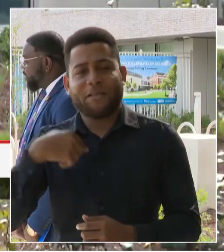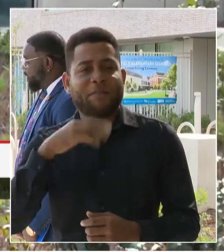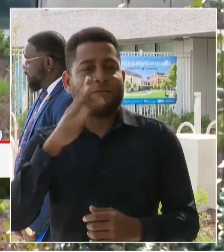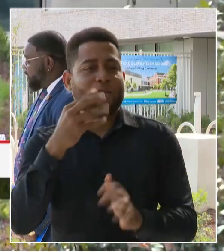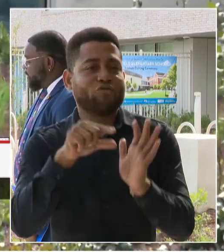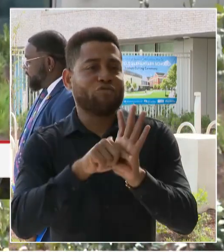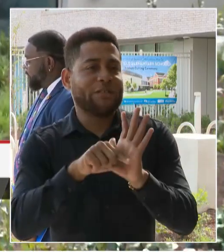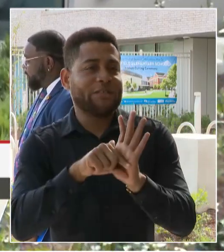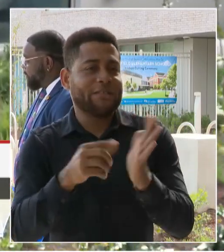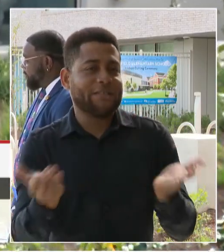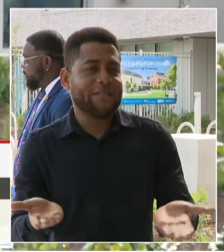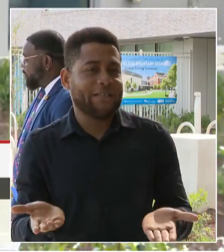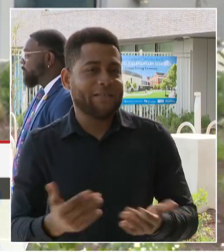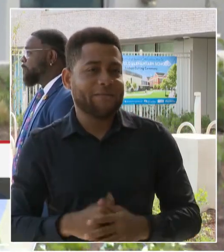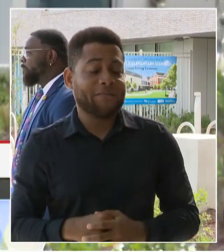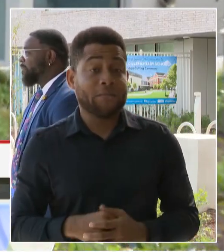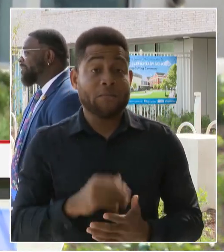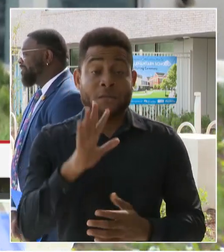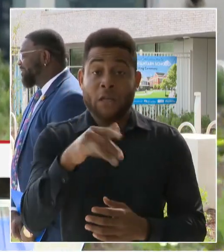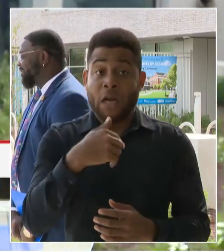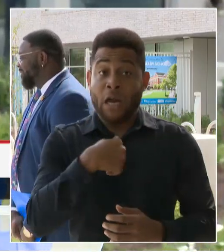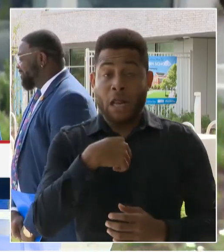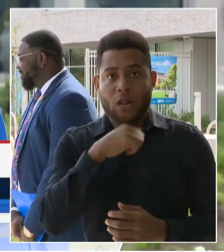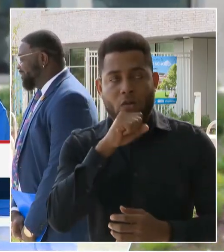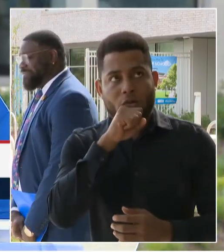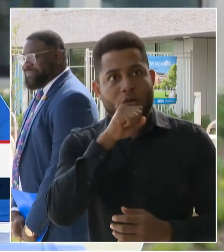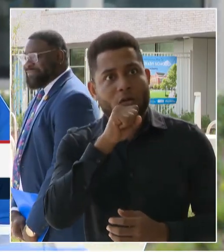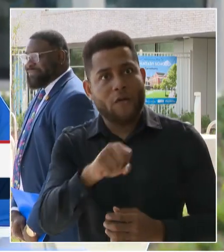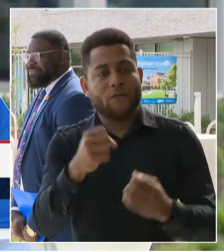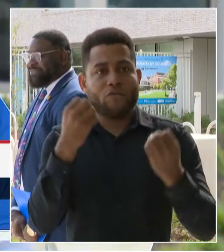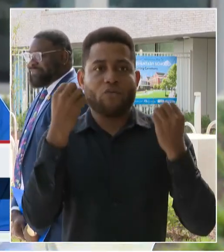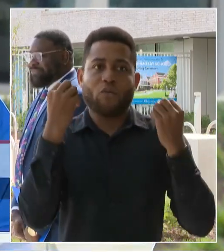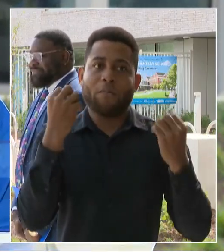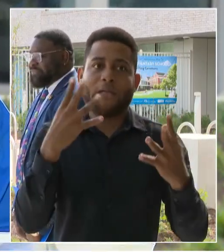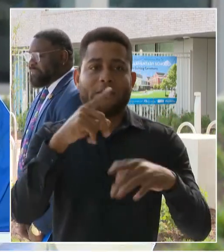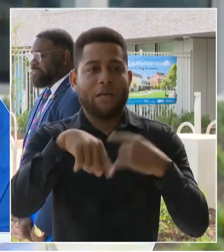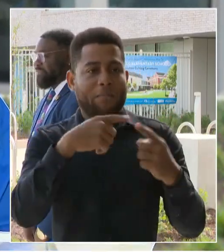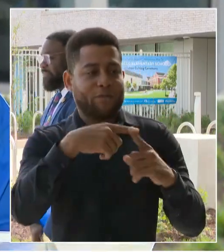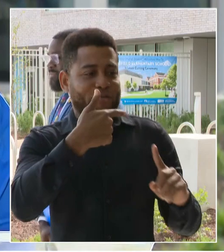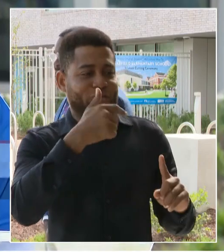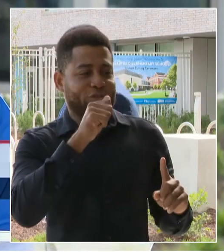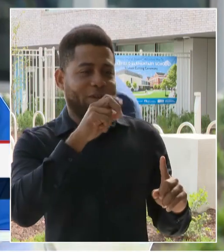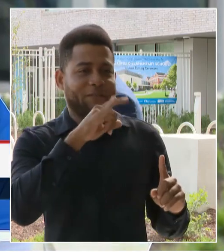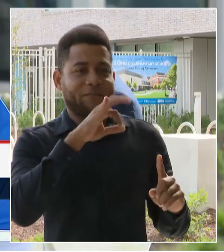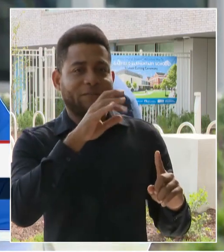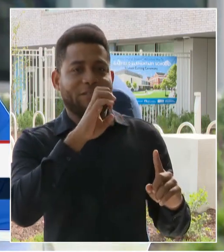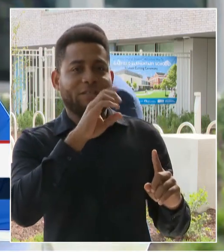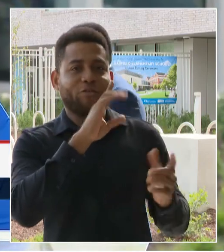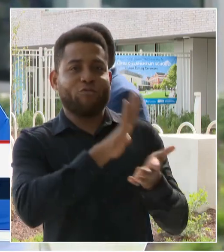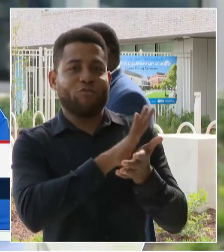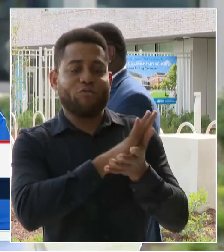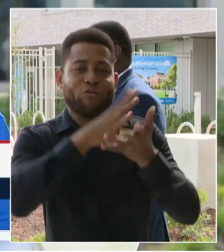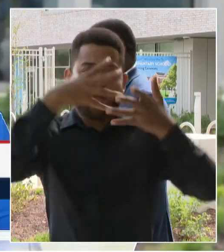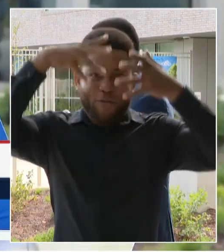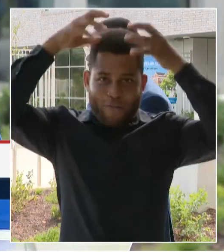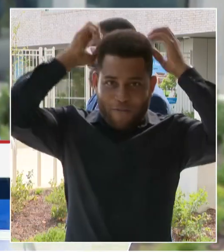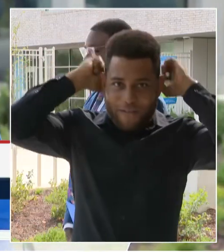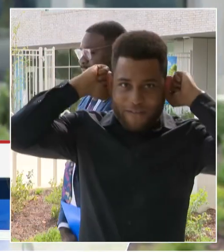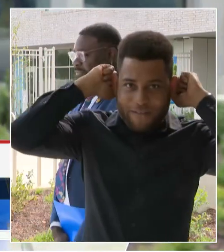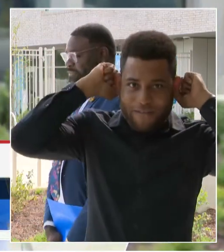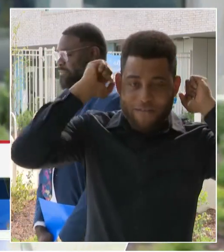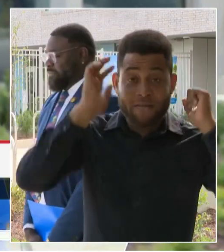so much that I love about being a Garfield Ram, and I'm so excited I can get to spend my last 2 years at